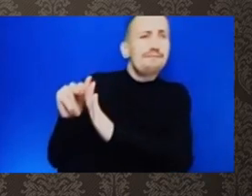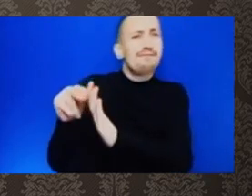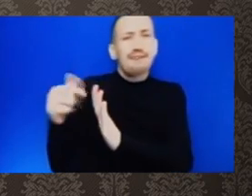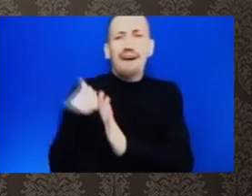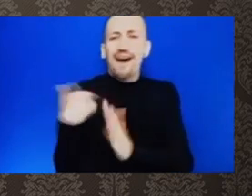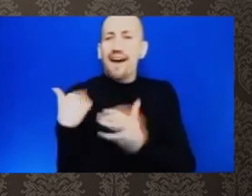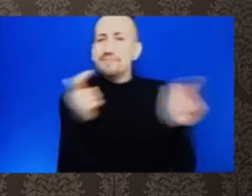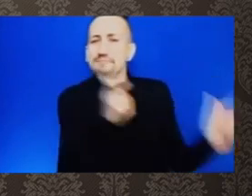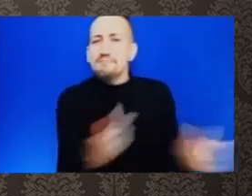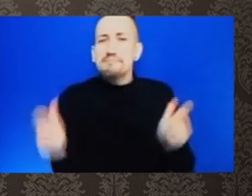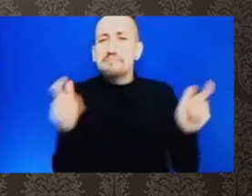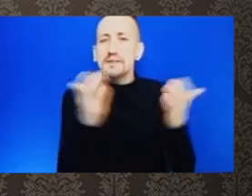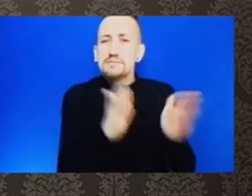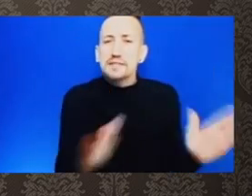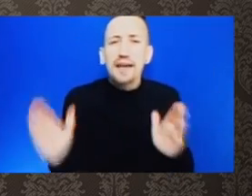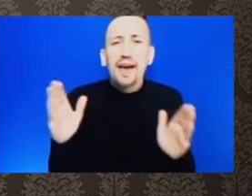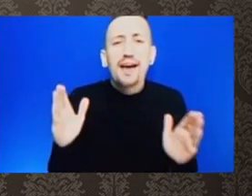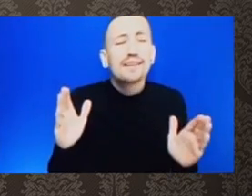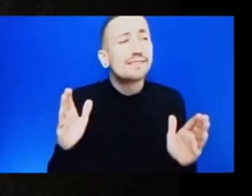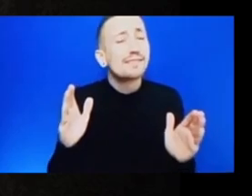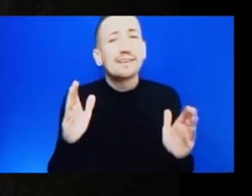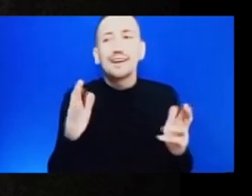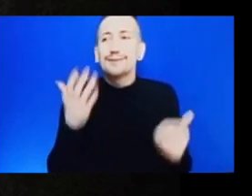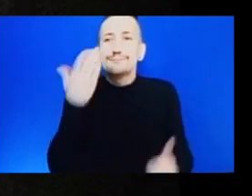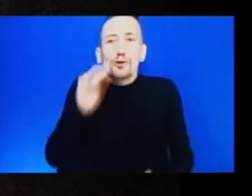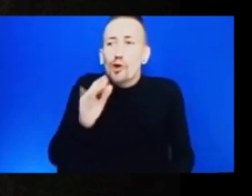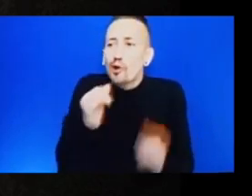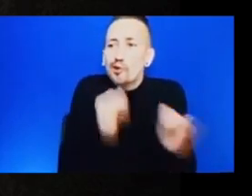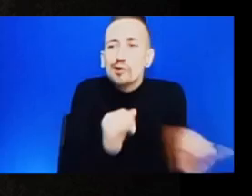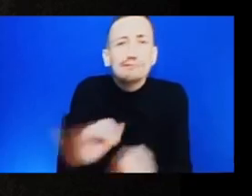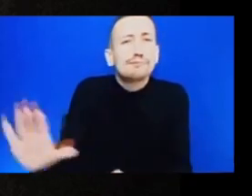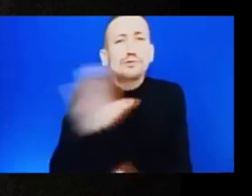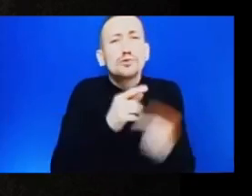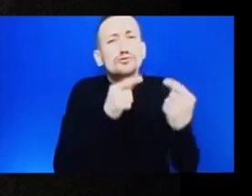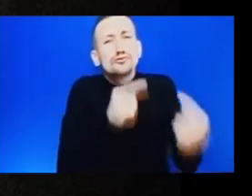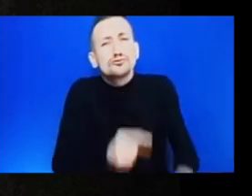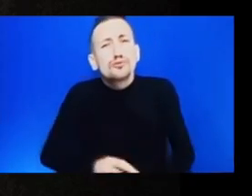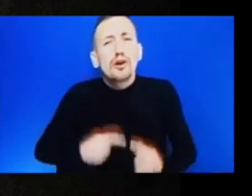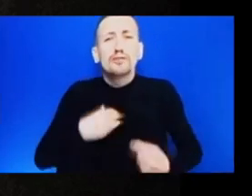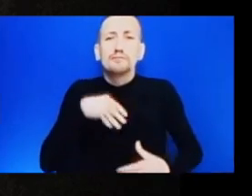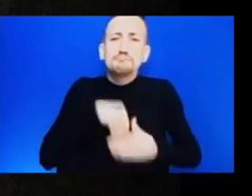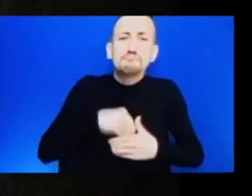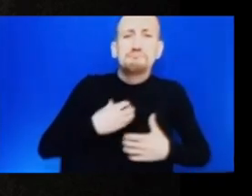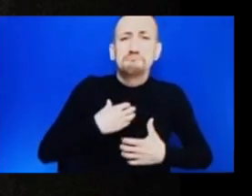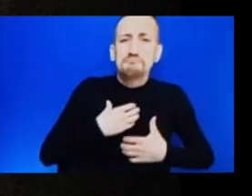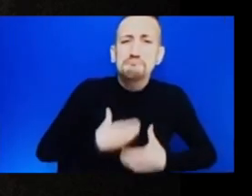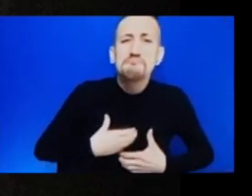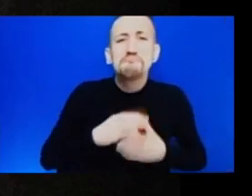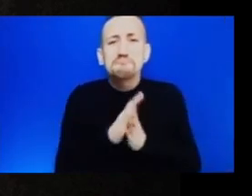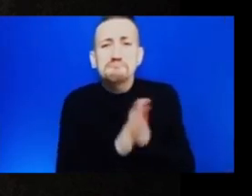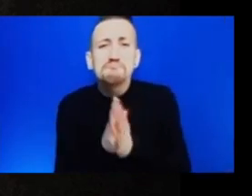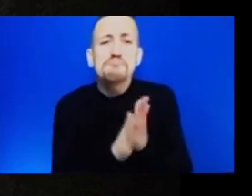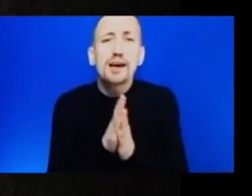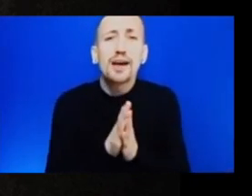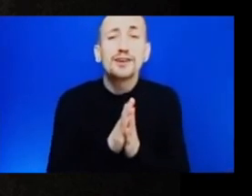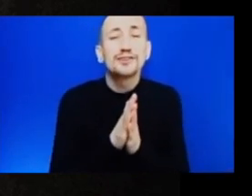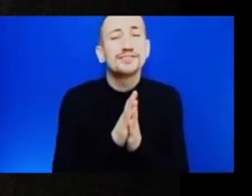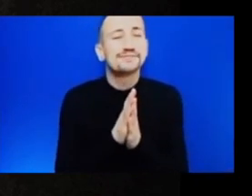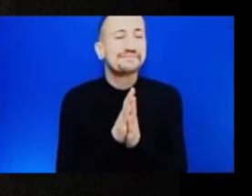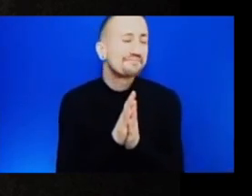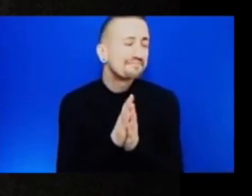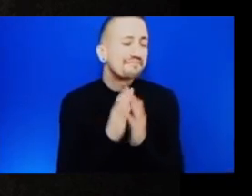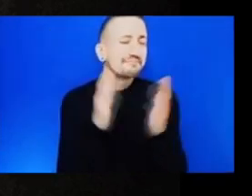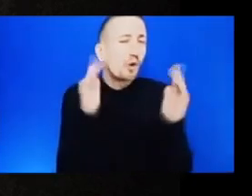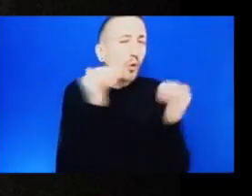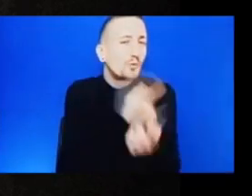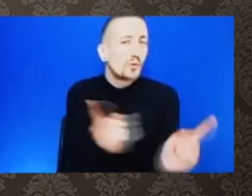knew, despite that I had bigger plans. No one really knows the struggle that people are going through and the fire that they have